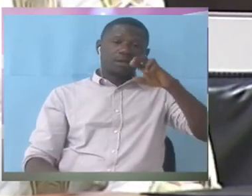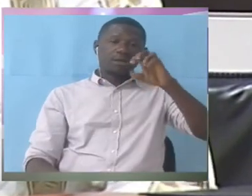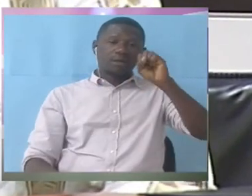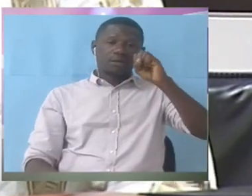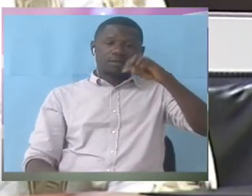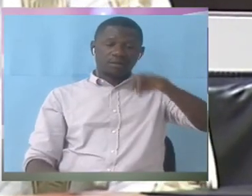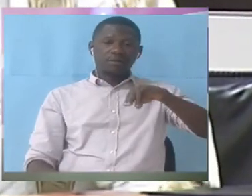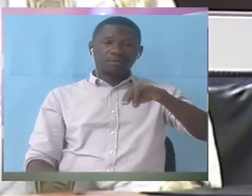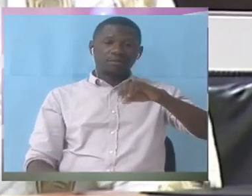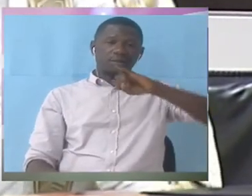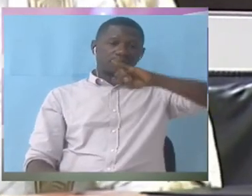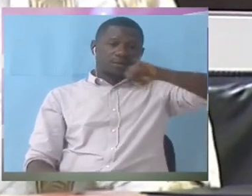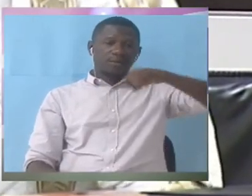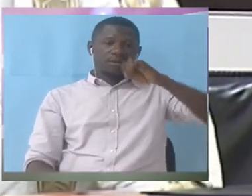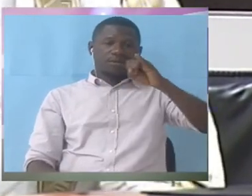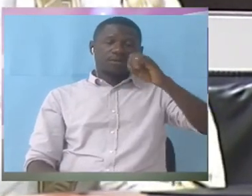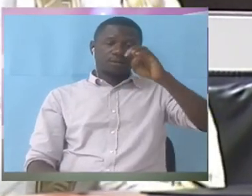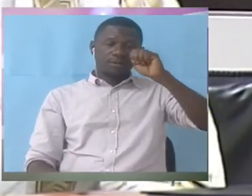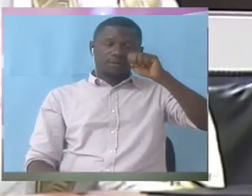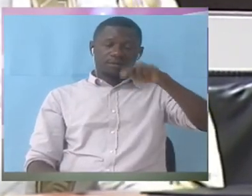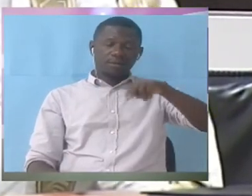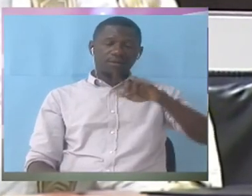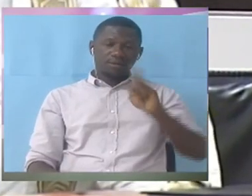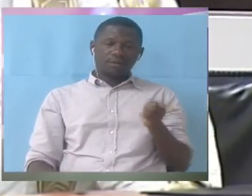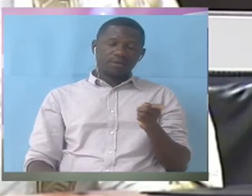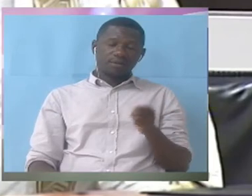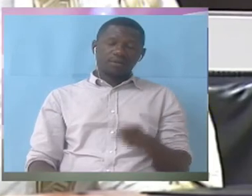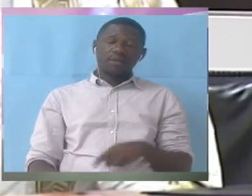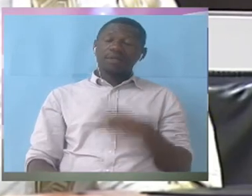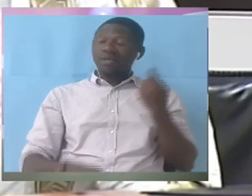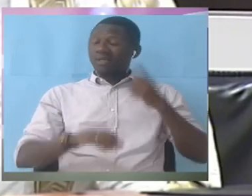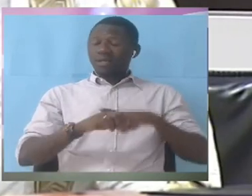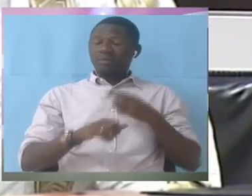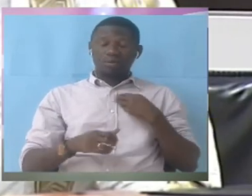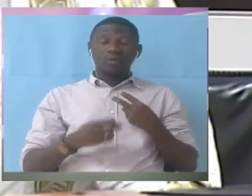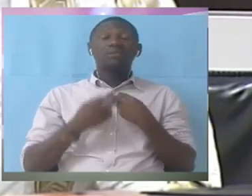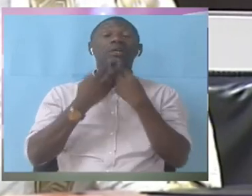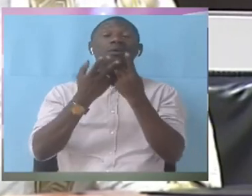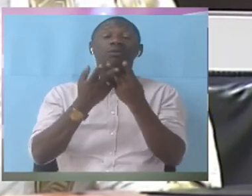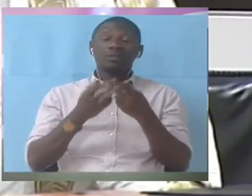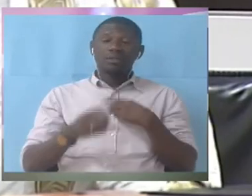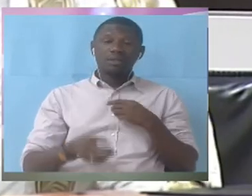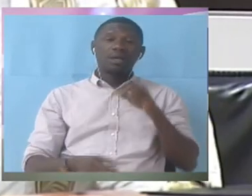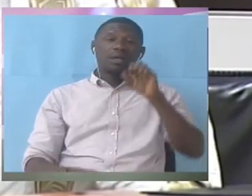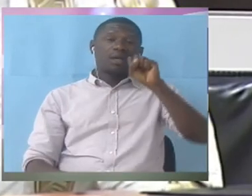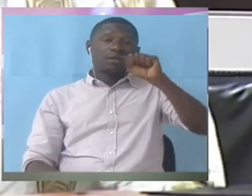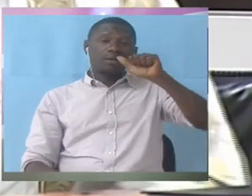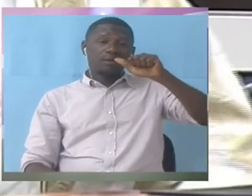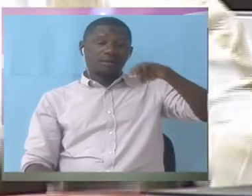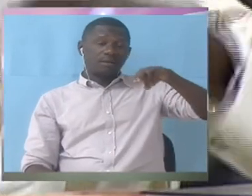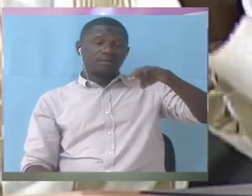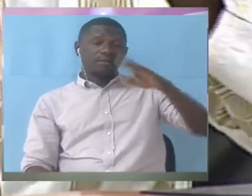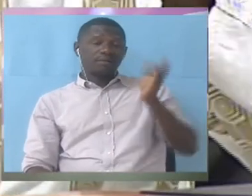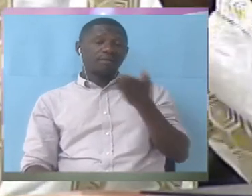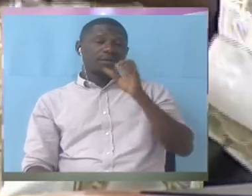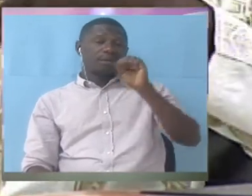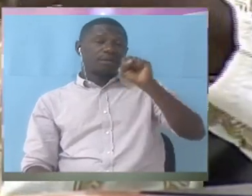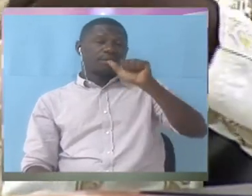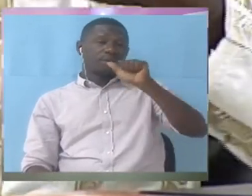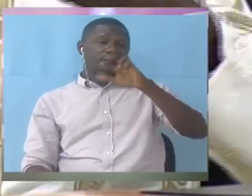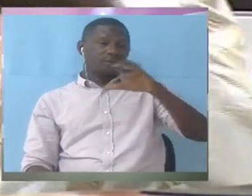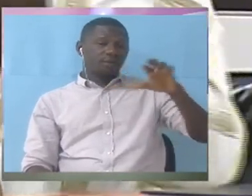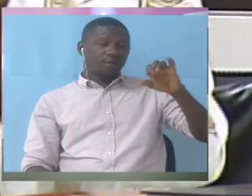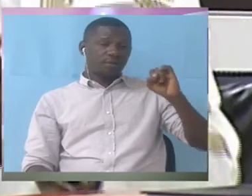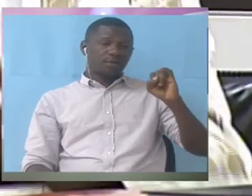Jeng. And at that point they were shouting, Samsudin Sar, you are next. Te jamono joju nak ñu doon yuhu turi Samsudin Sar ne ko ya ci topa. But at